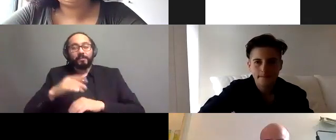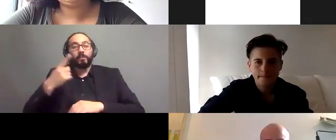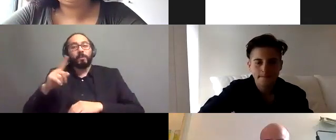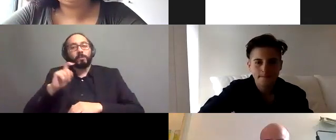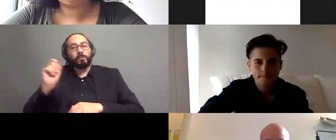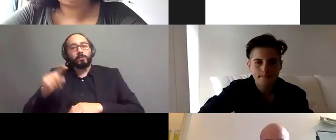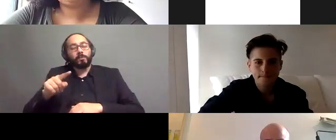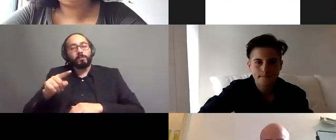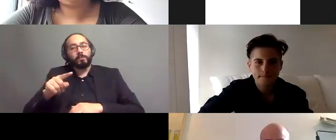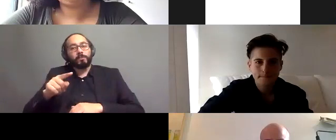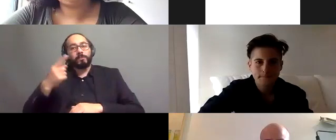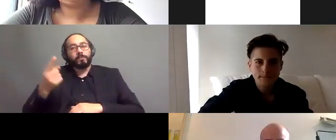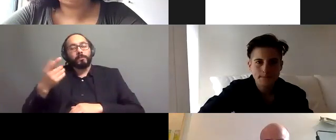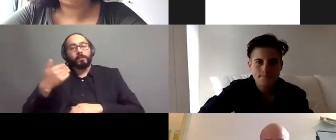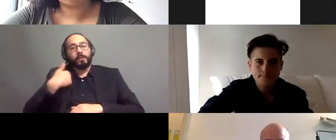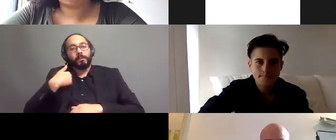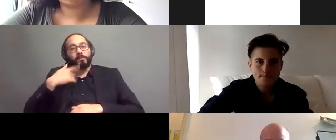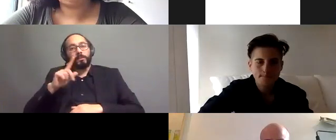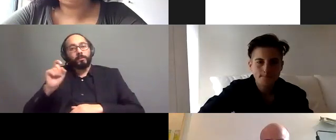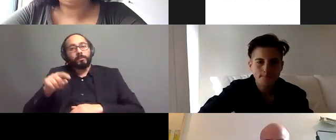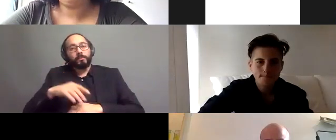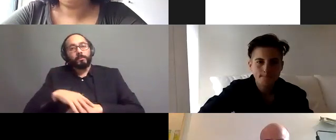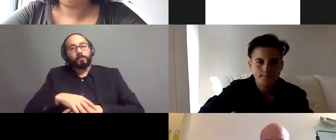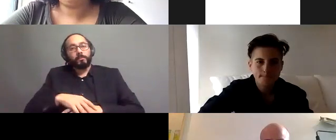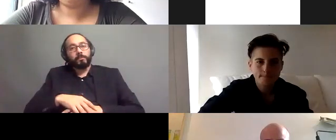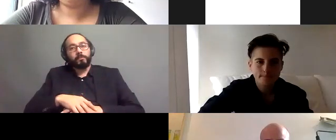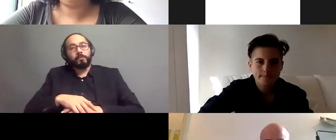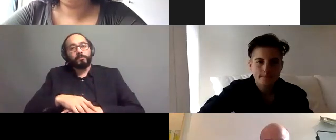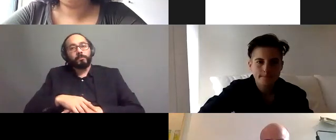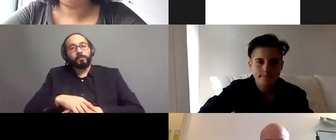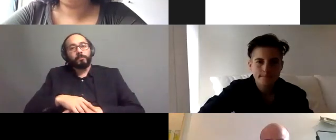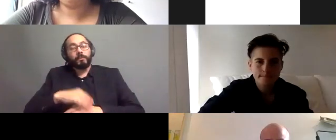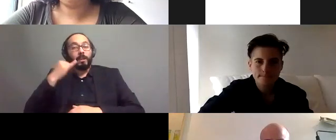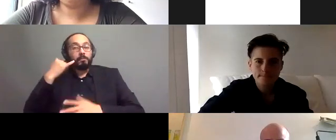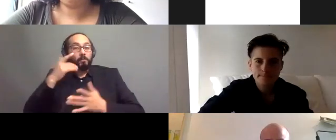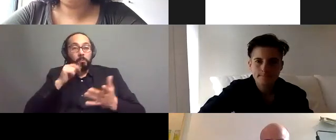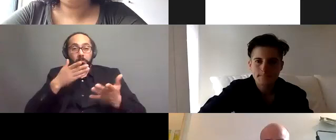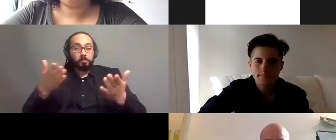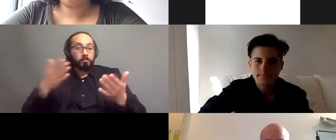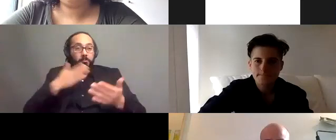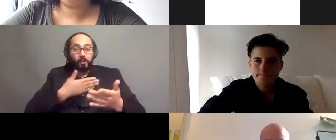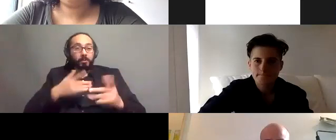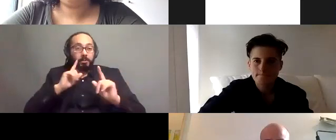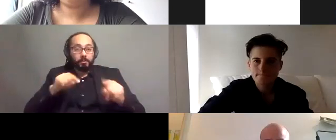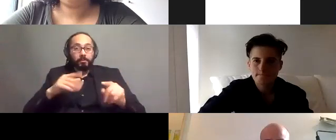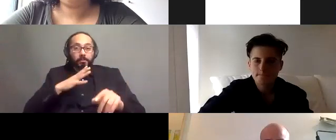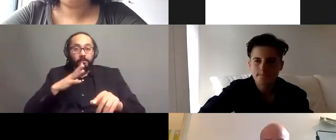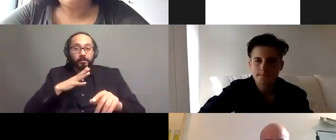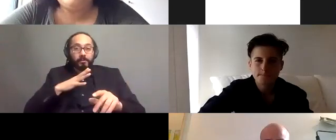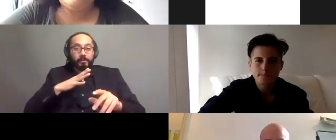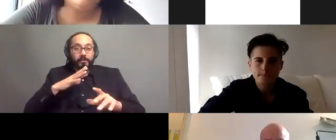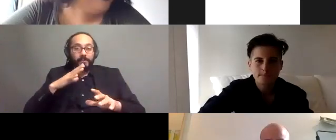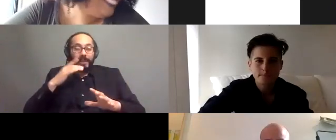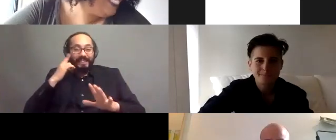someone had, and whoever is willing to answer it in a nice, succinct way if